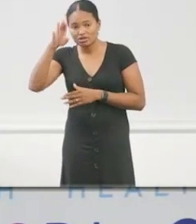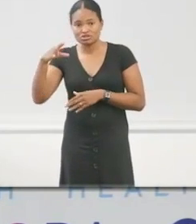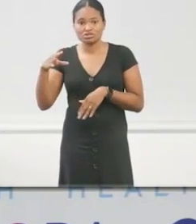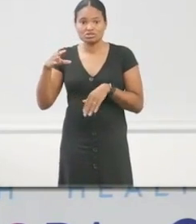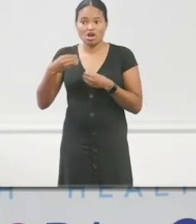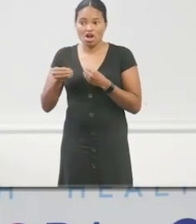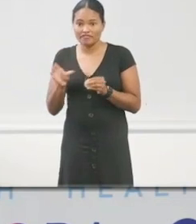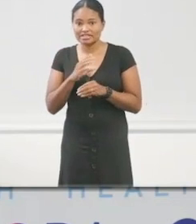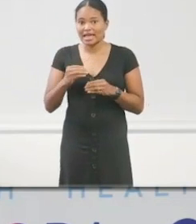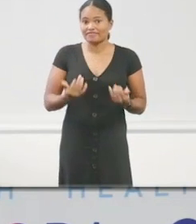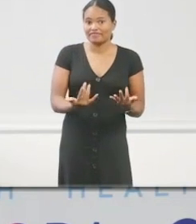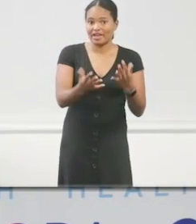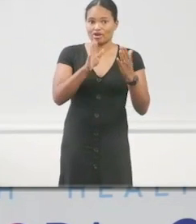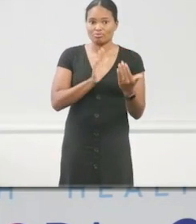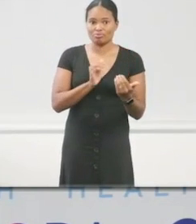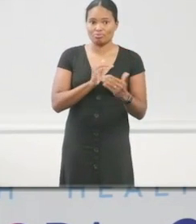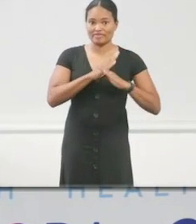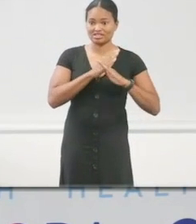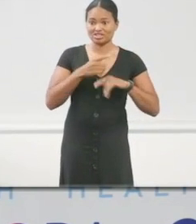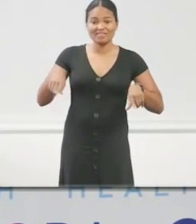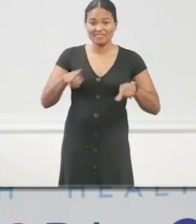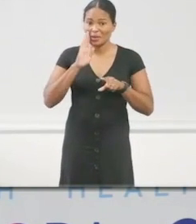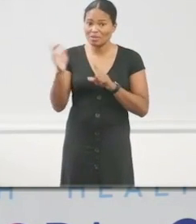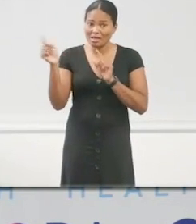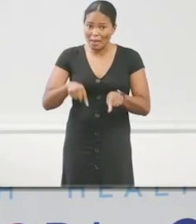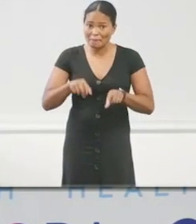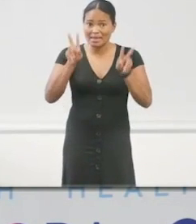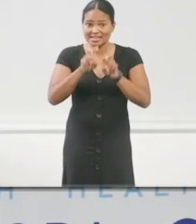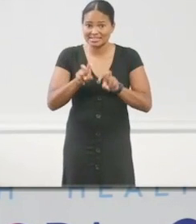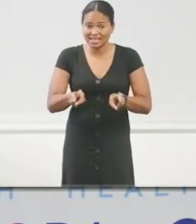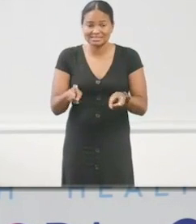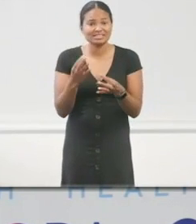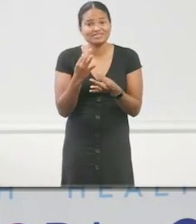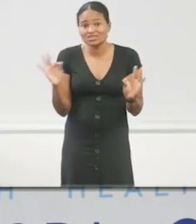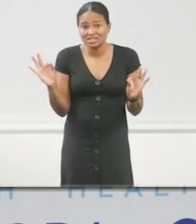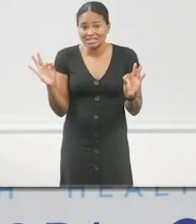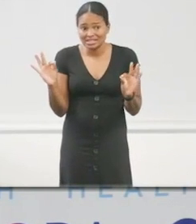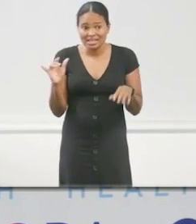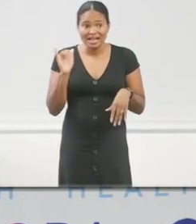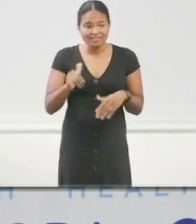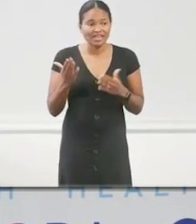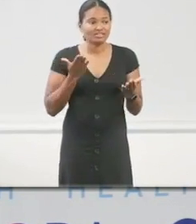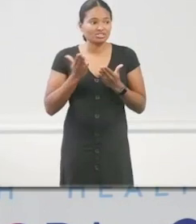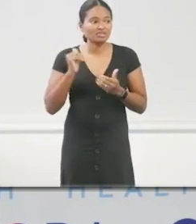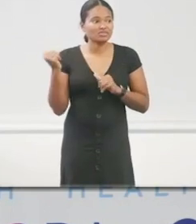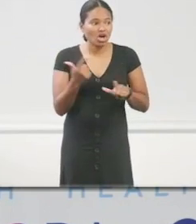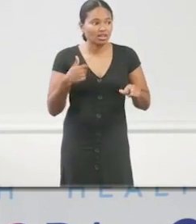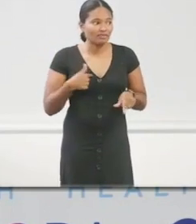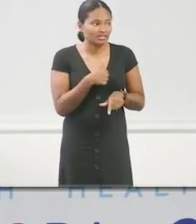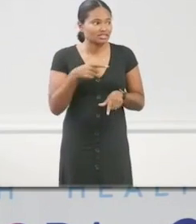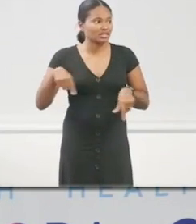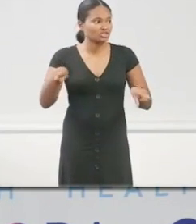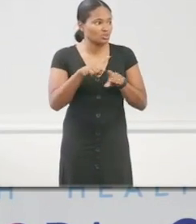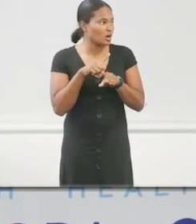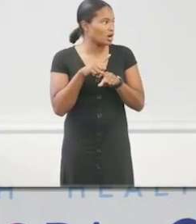to come out and do assessments. And again, it's free. And these are things that you do where it serves all of us to have you on board with that, and